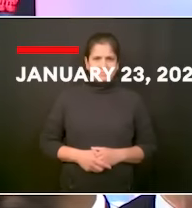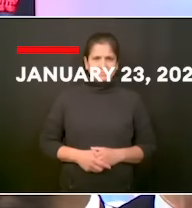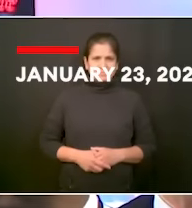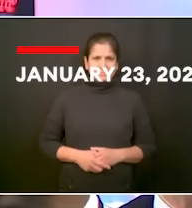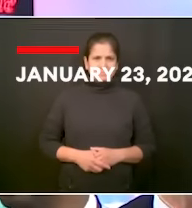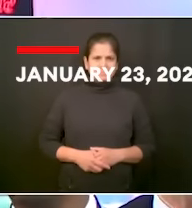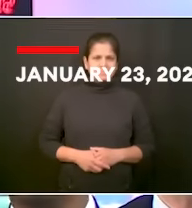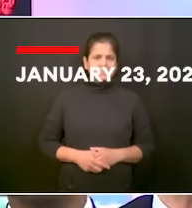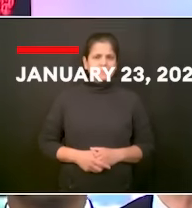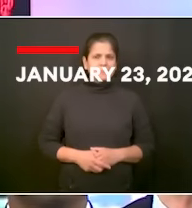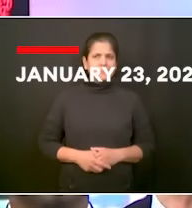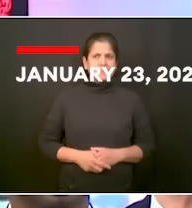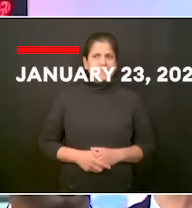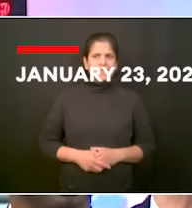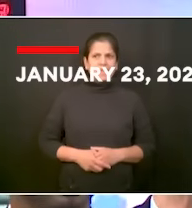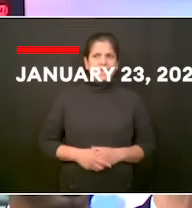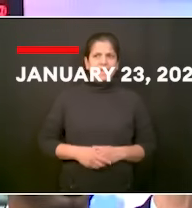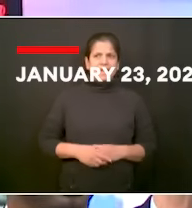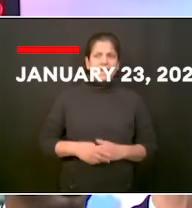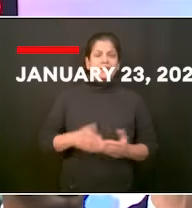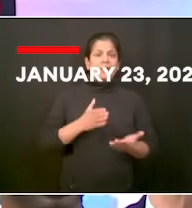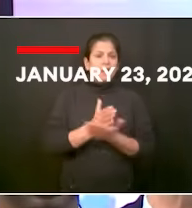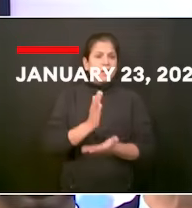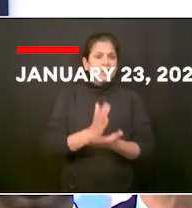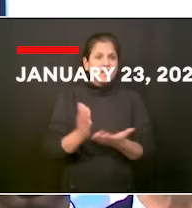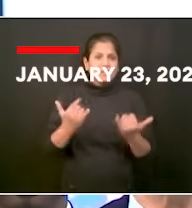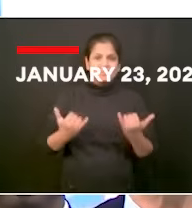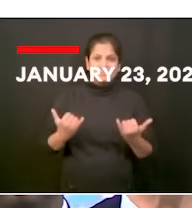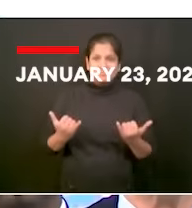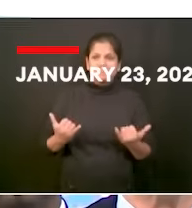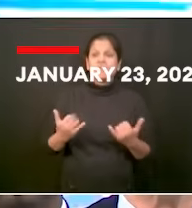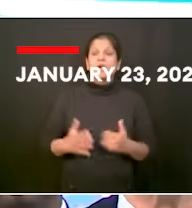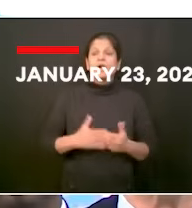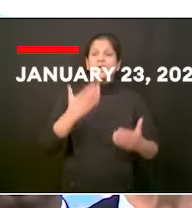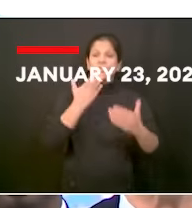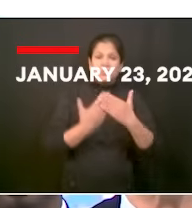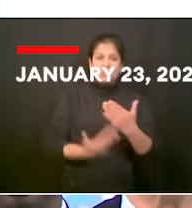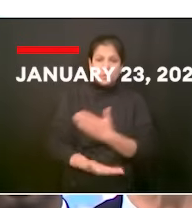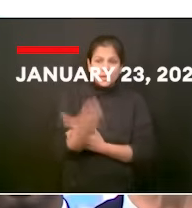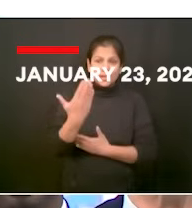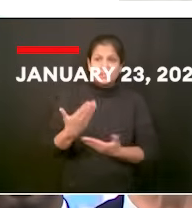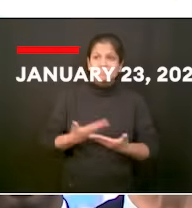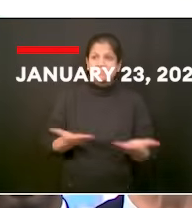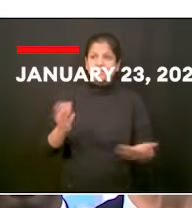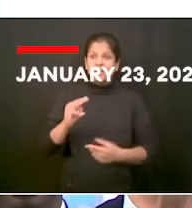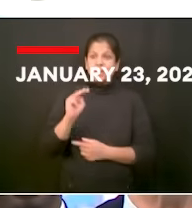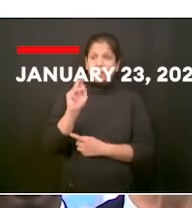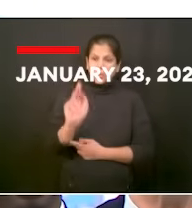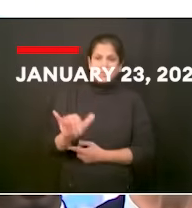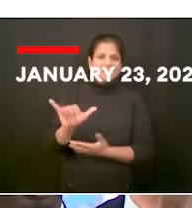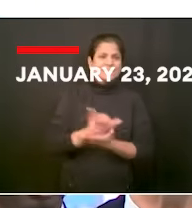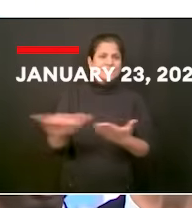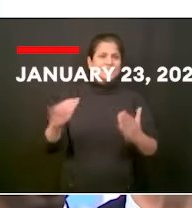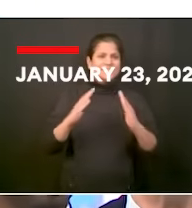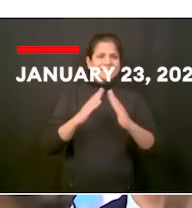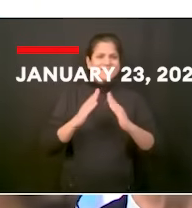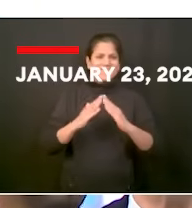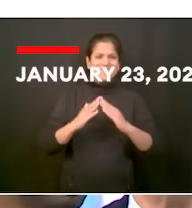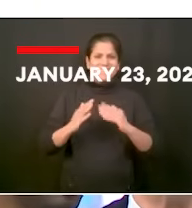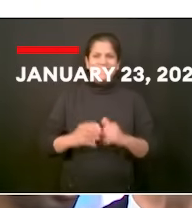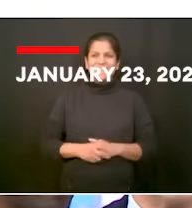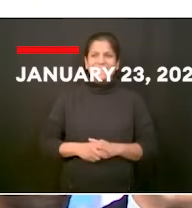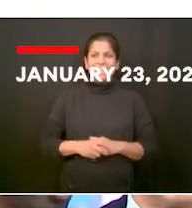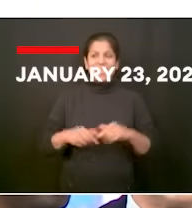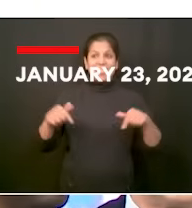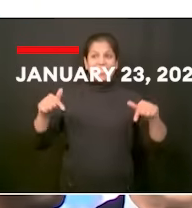All right. Good morning, New York City. This is the calm before the storm.